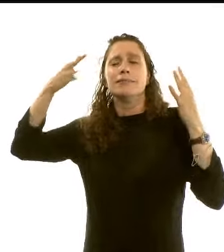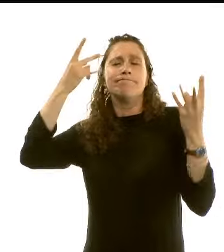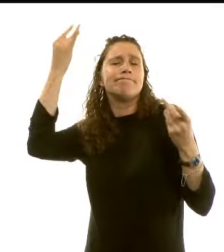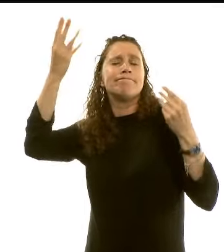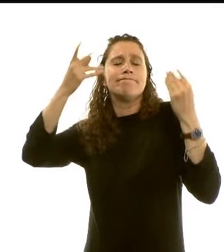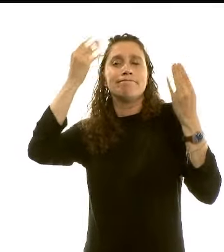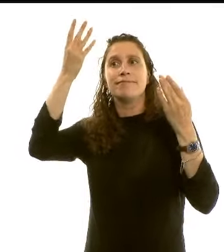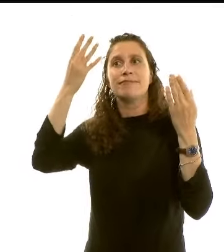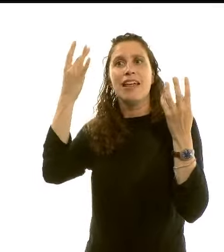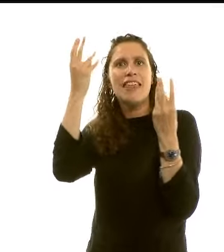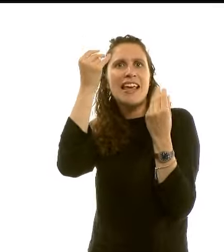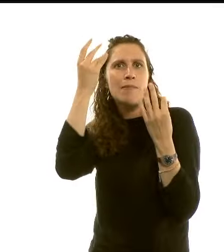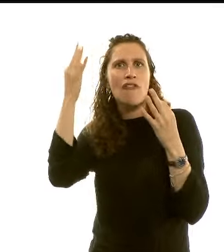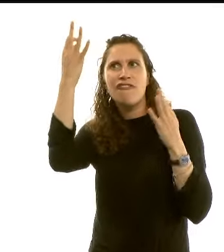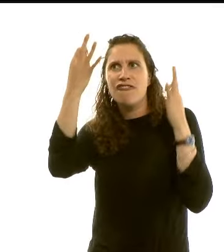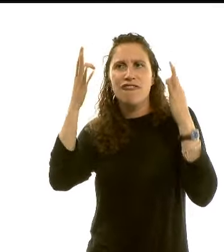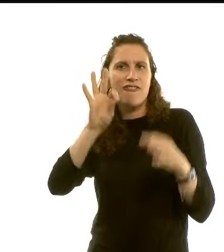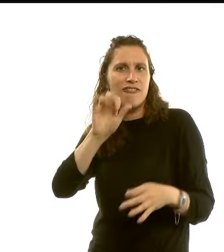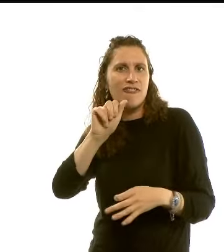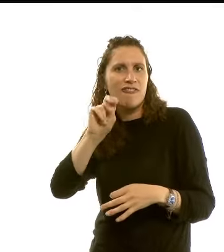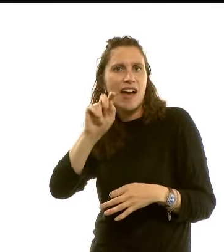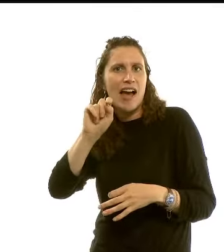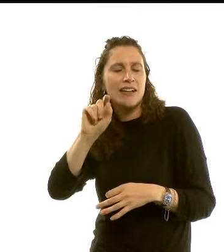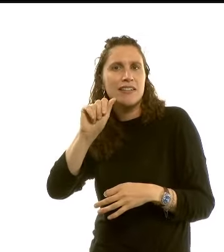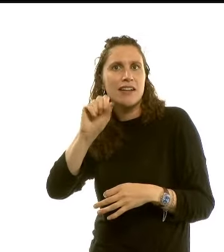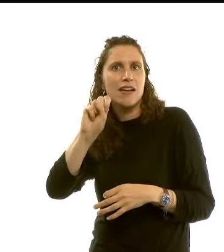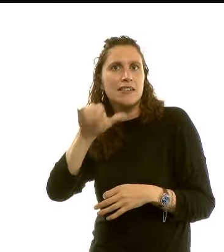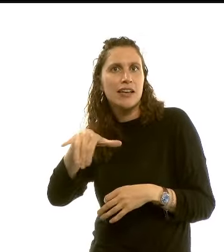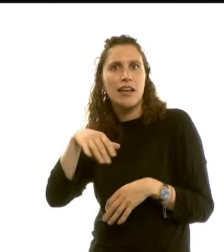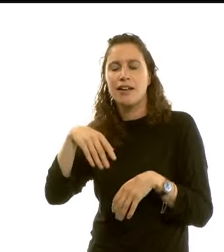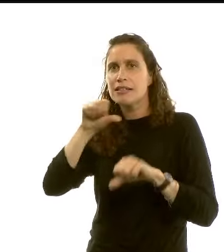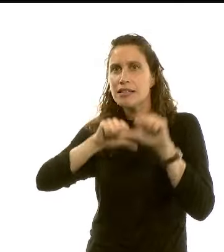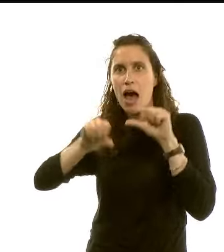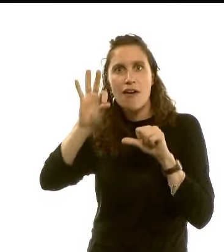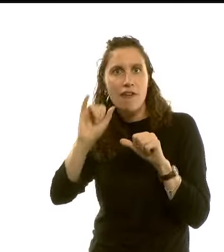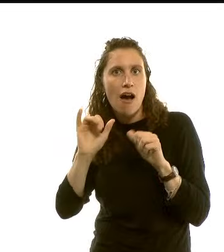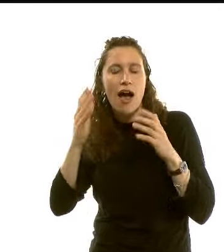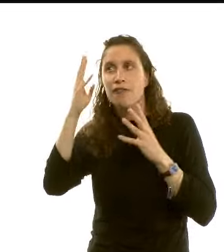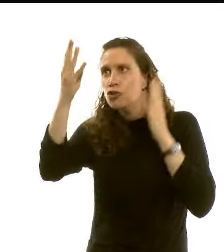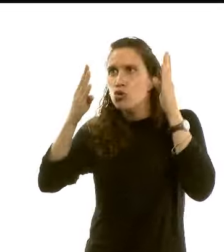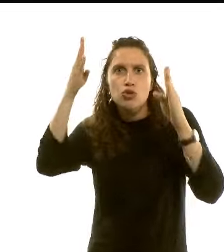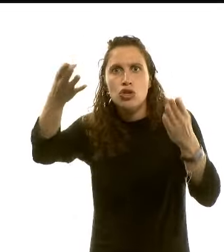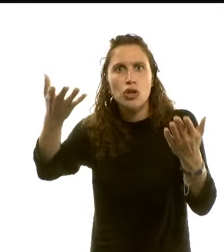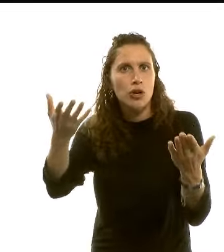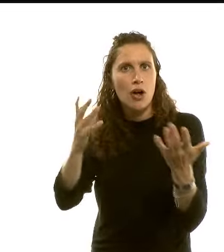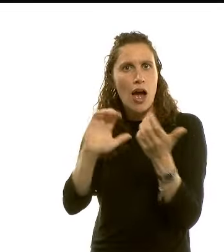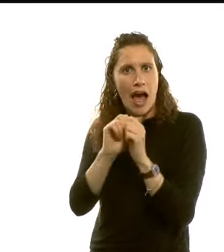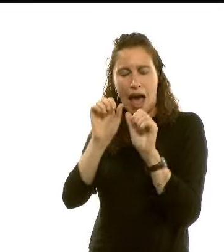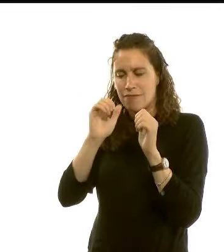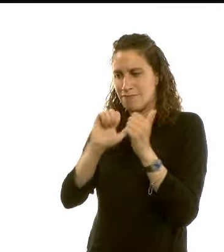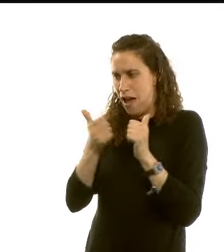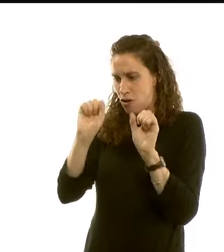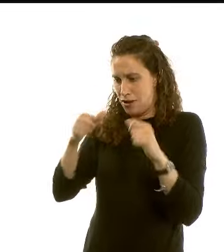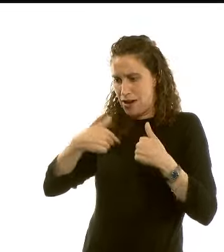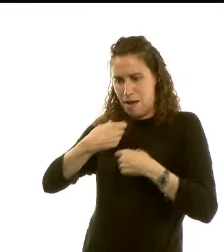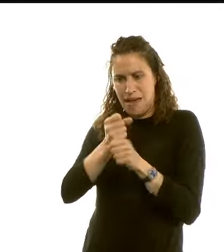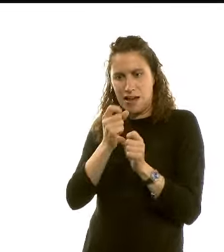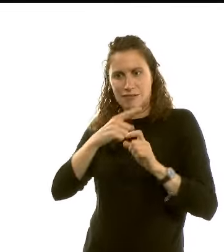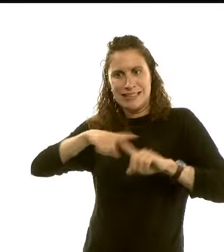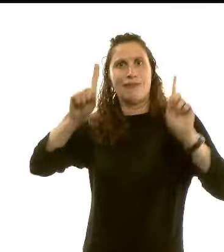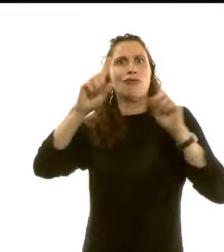thinking about like fantasy or science fiction, Afrofuturism, thinking about how can I make this